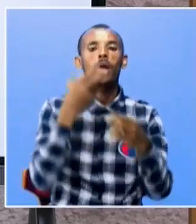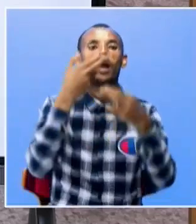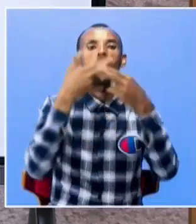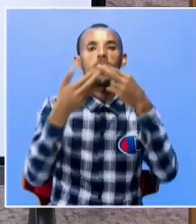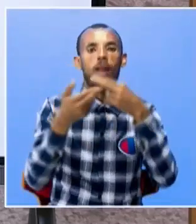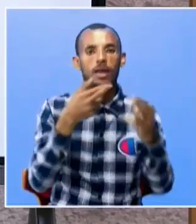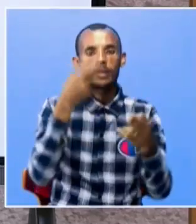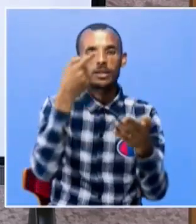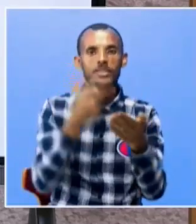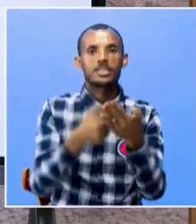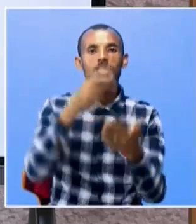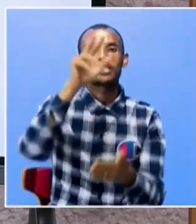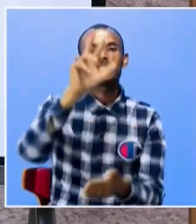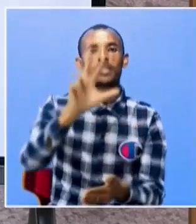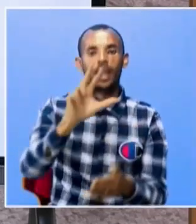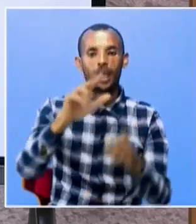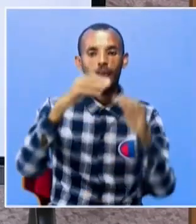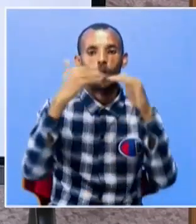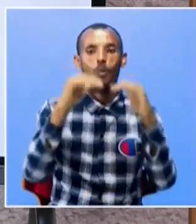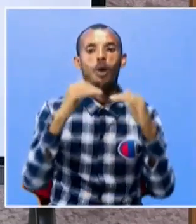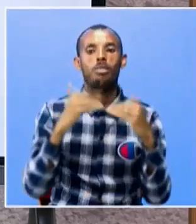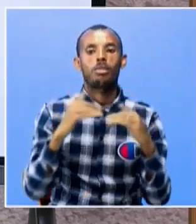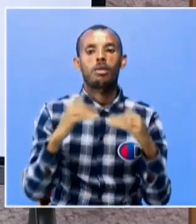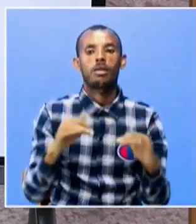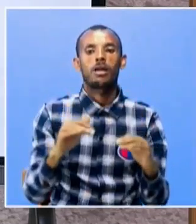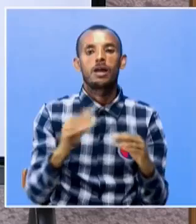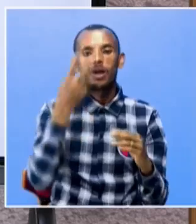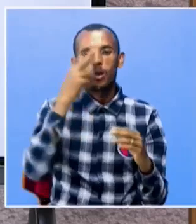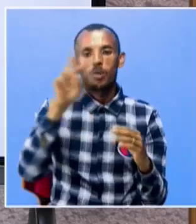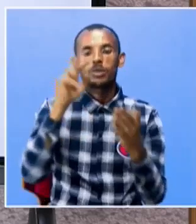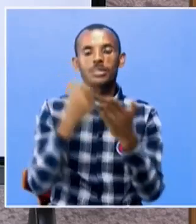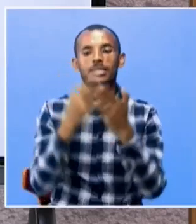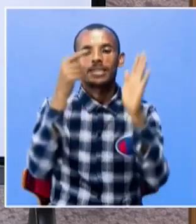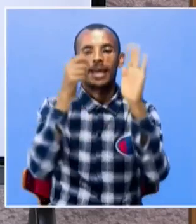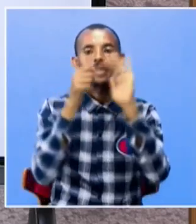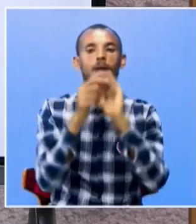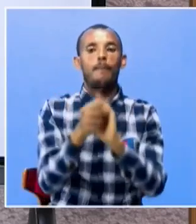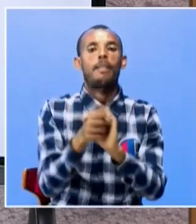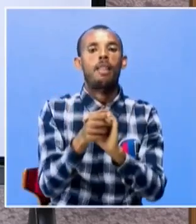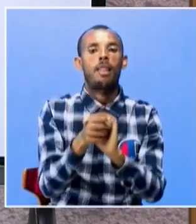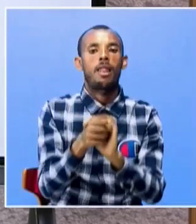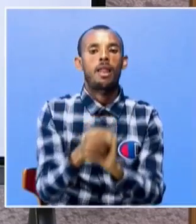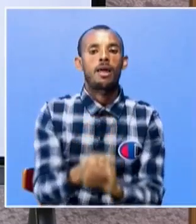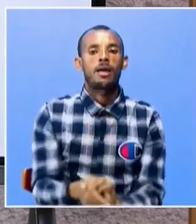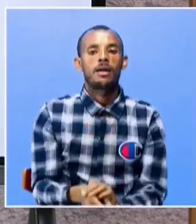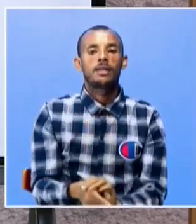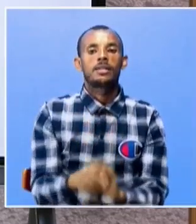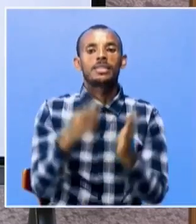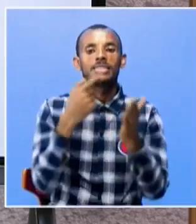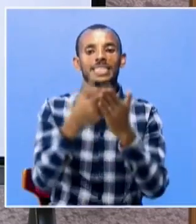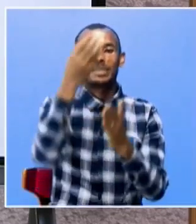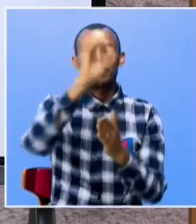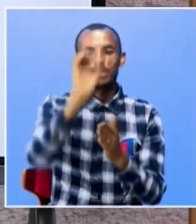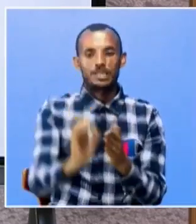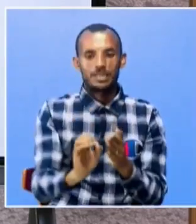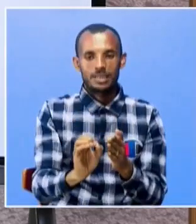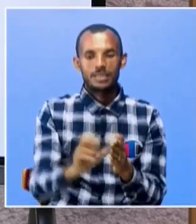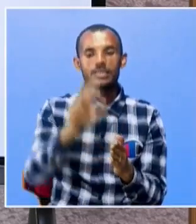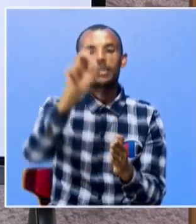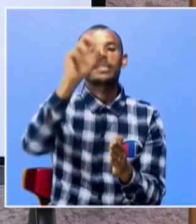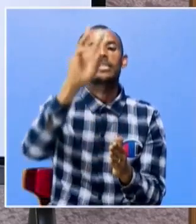three quantities? Look, from this example, this percentage